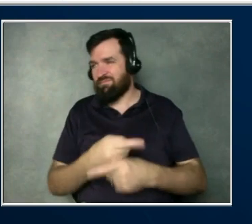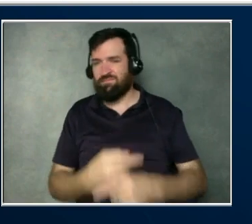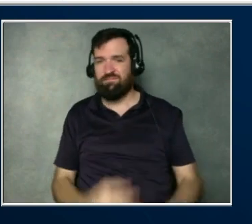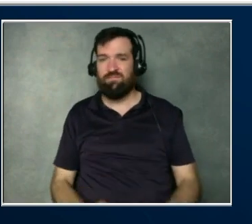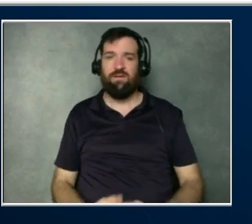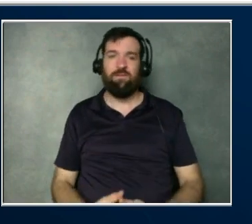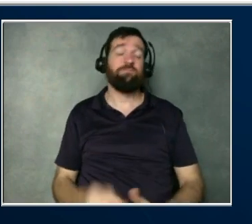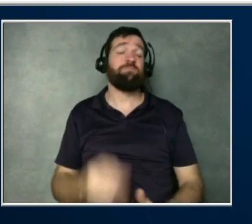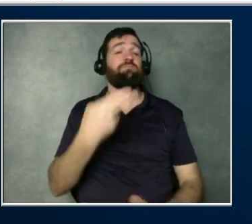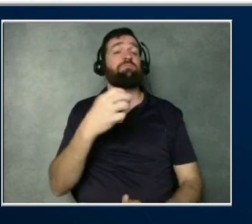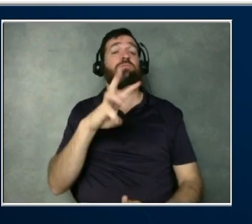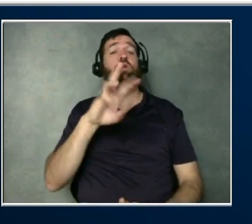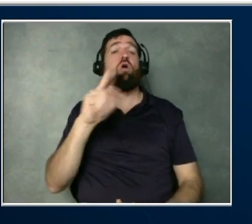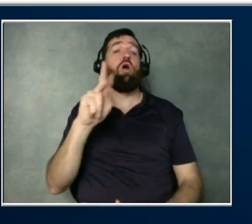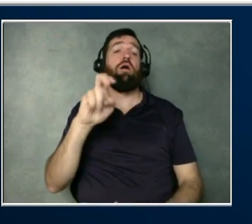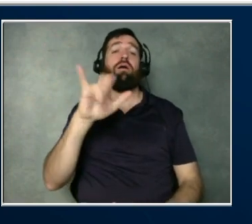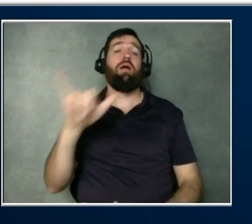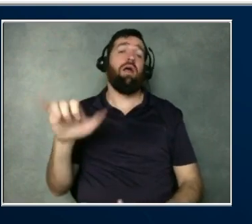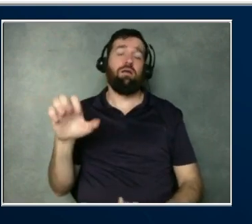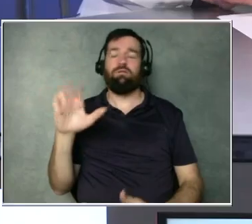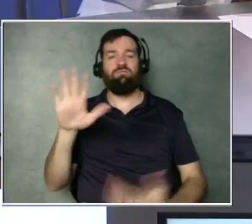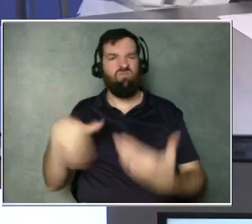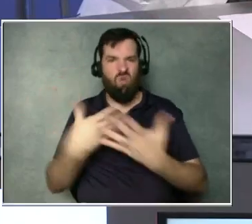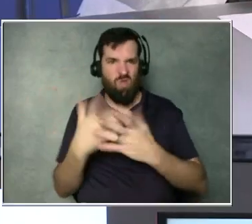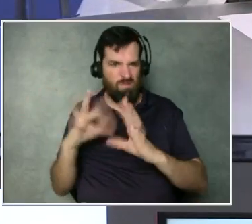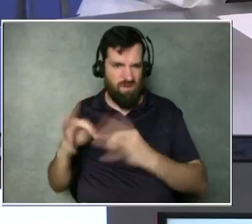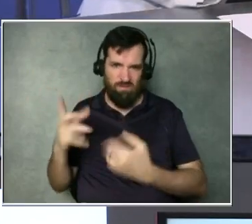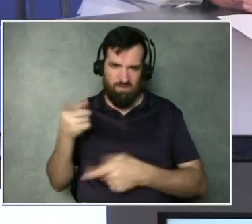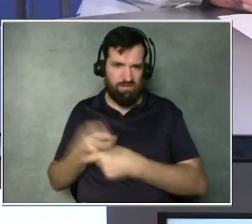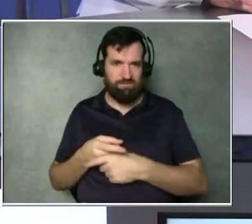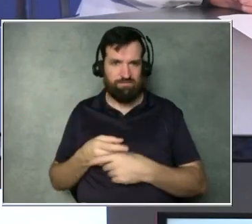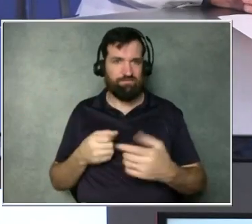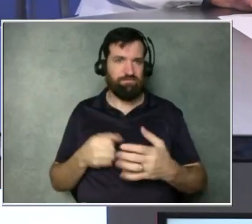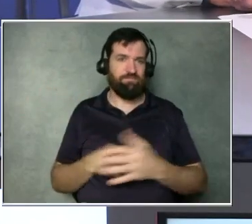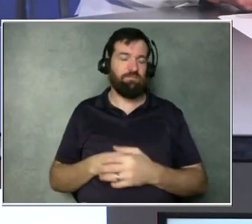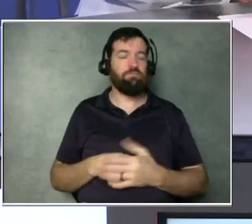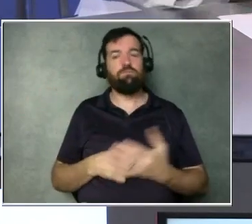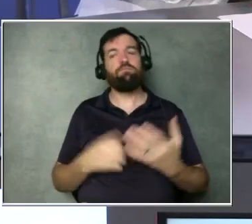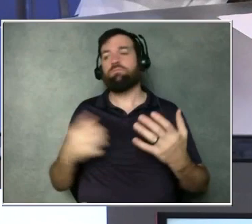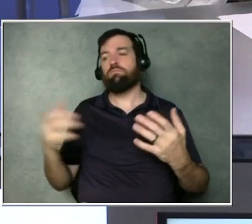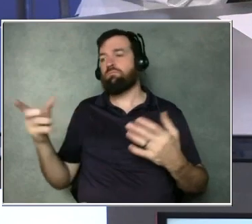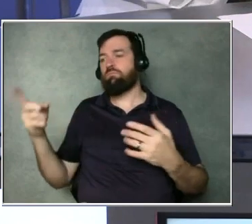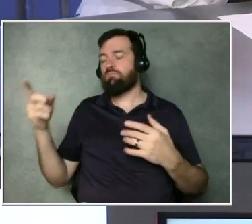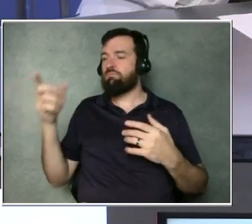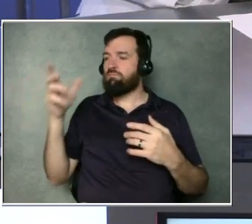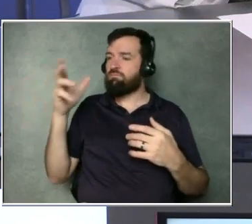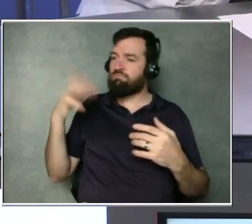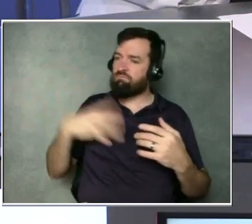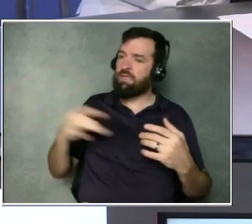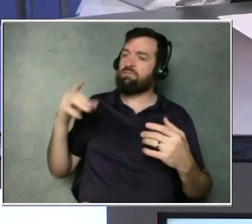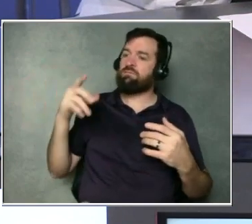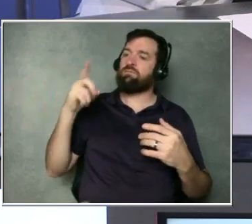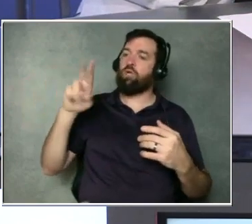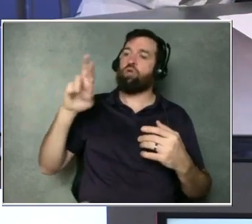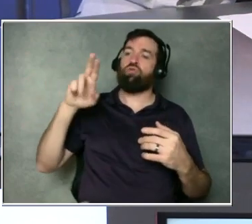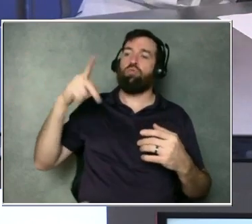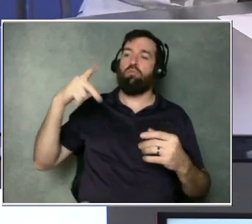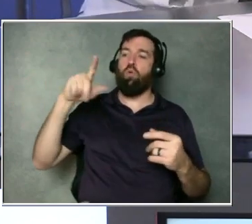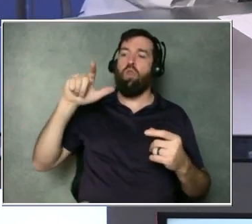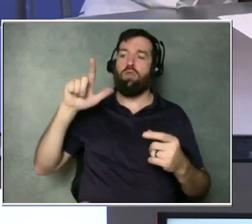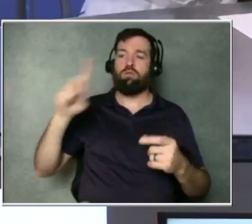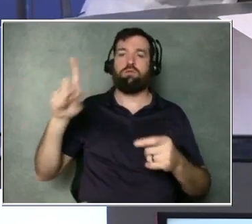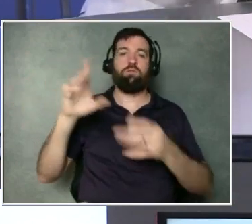these variants, kind of all in the family, huh? Yeah, and I'd like to hear Dr. Poland's comments, but I think what we have said as well is,